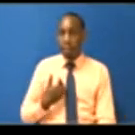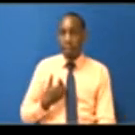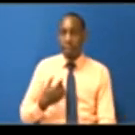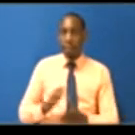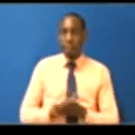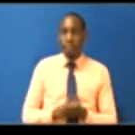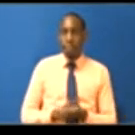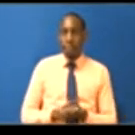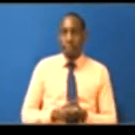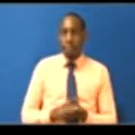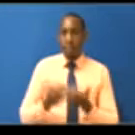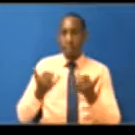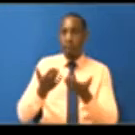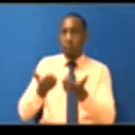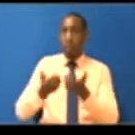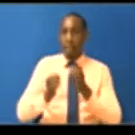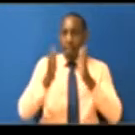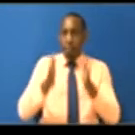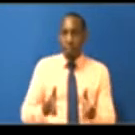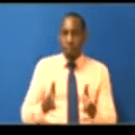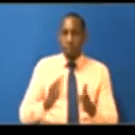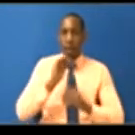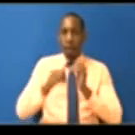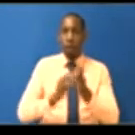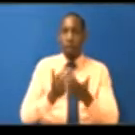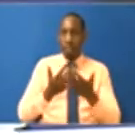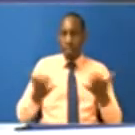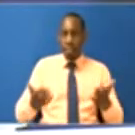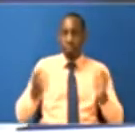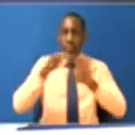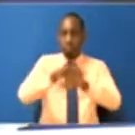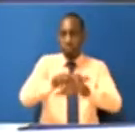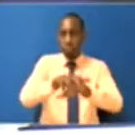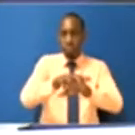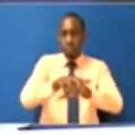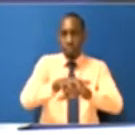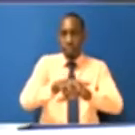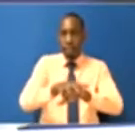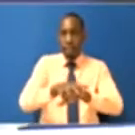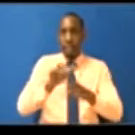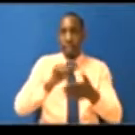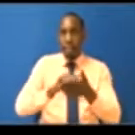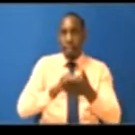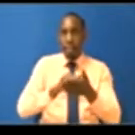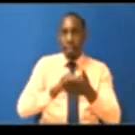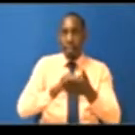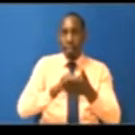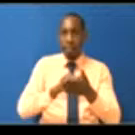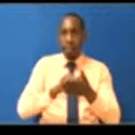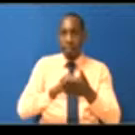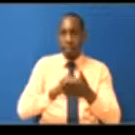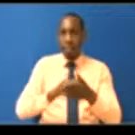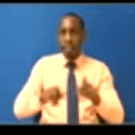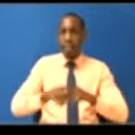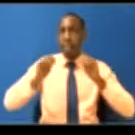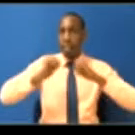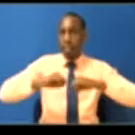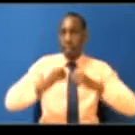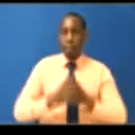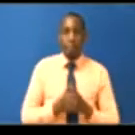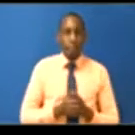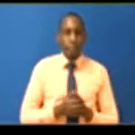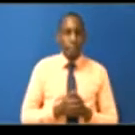big private sector you will need somebody with all those skills put together and that should have been timothy manjiro is vehemently agreeing